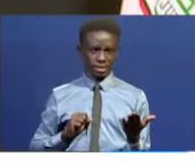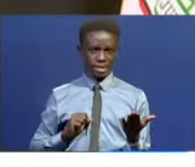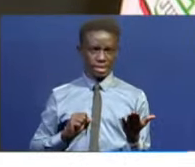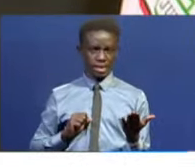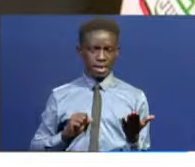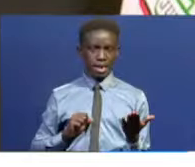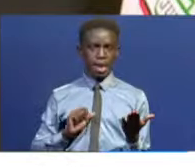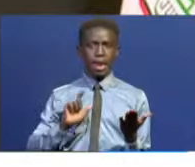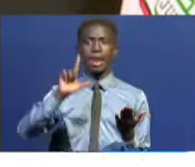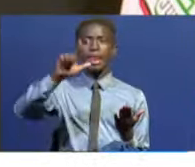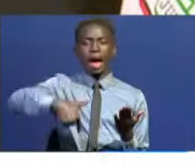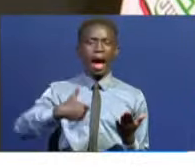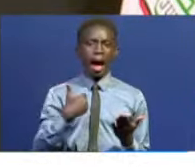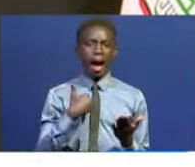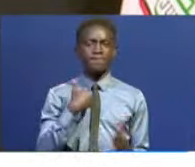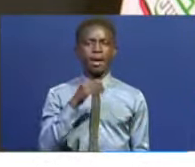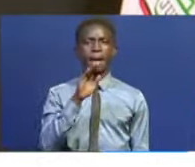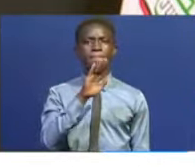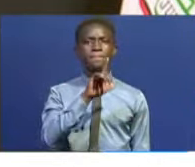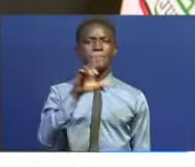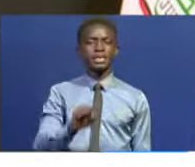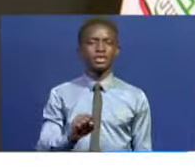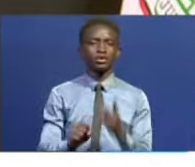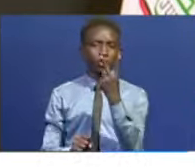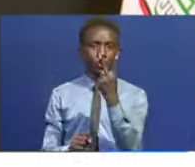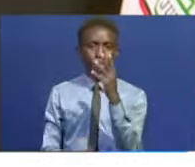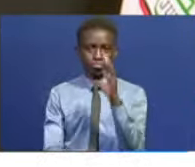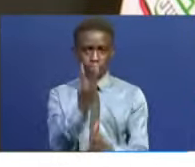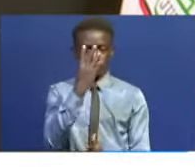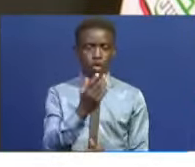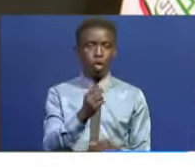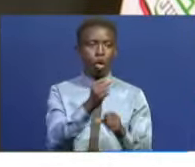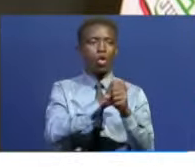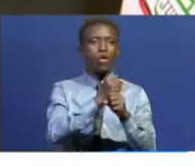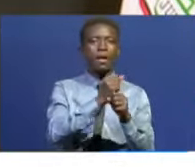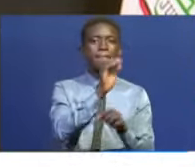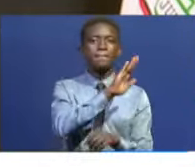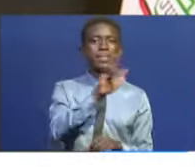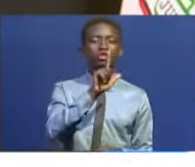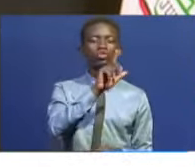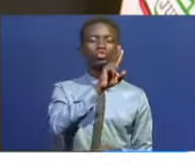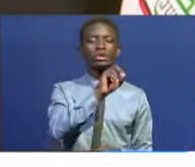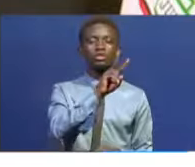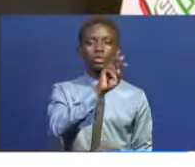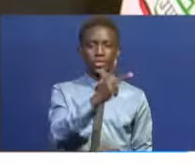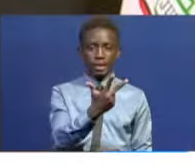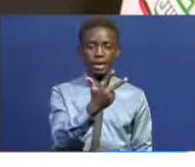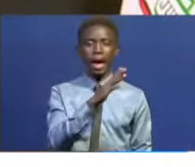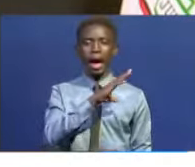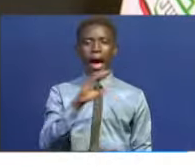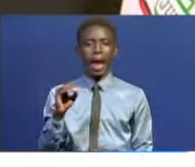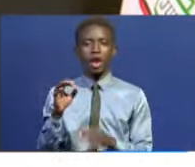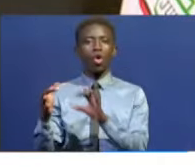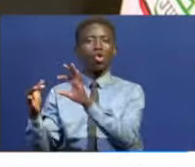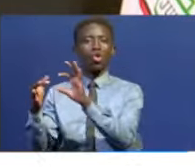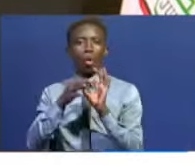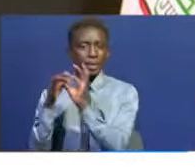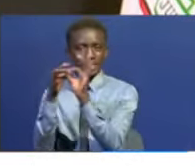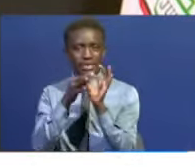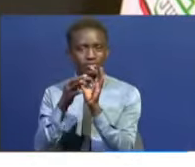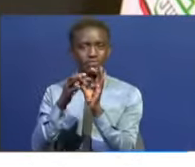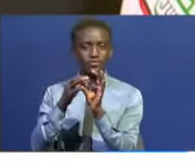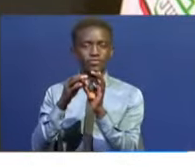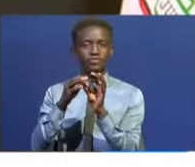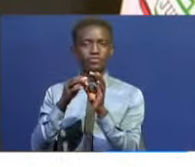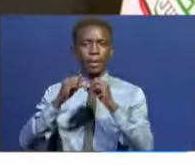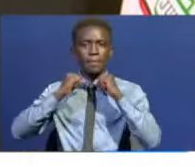into two bills, the Coffee Bill 2023 and the Cooperative Bill 2023. These two